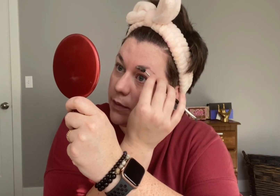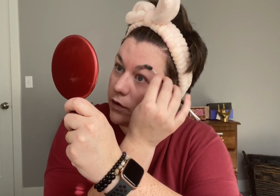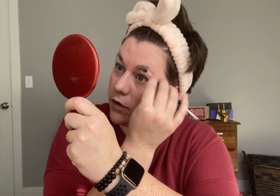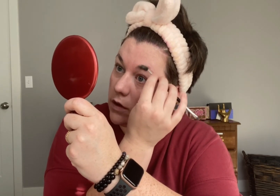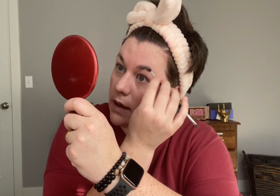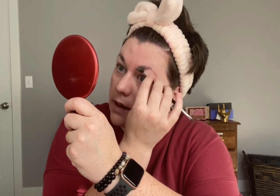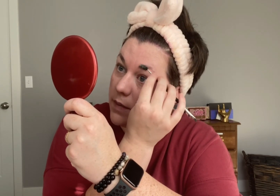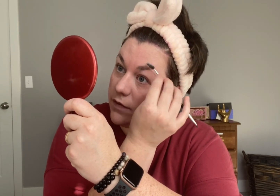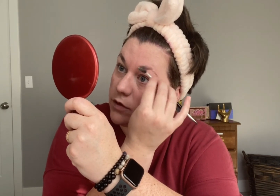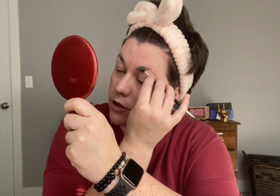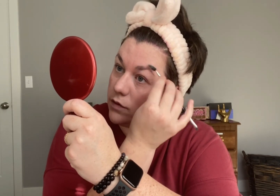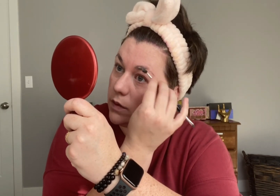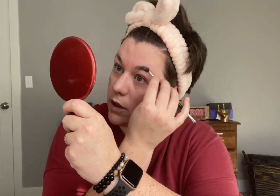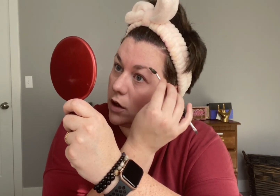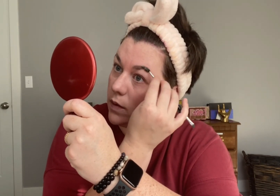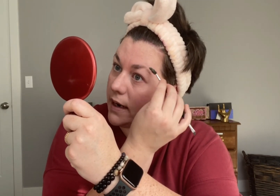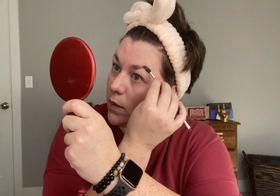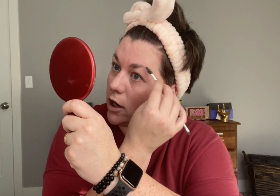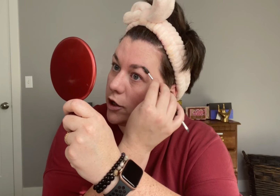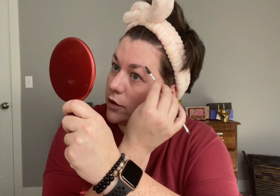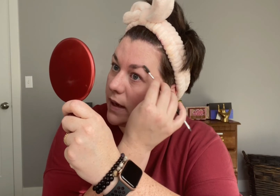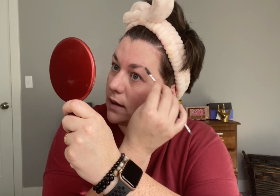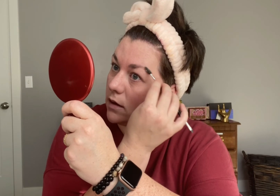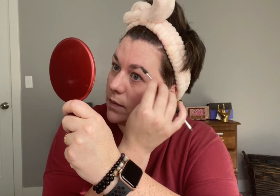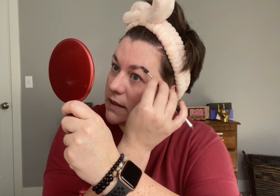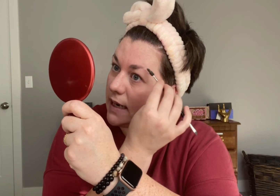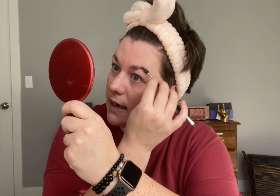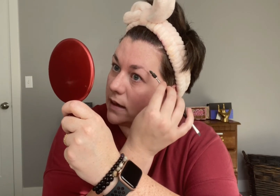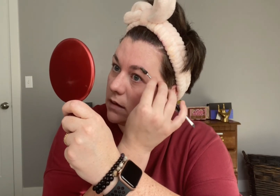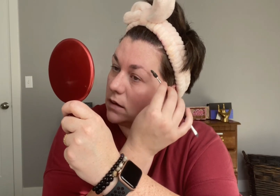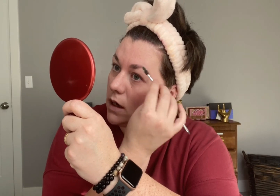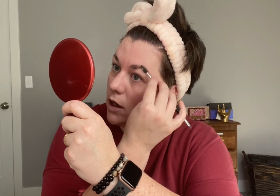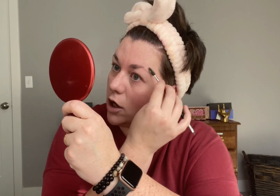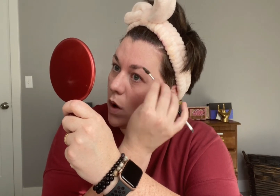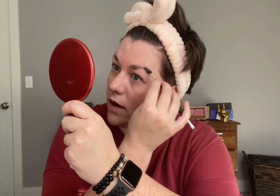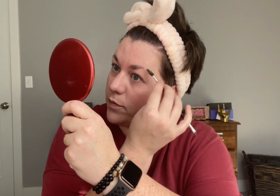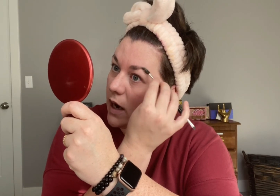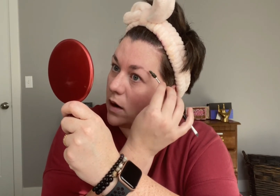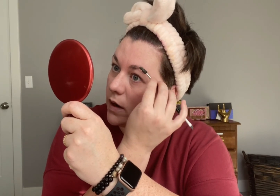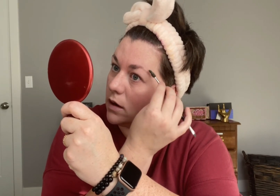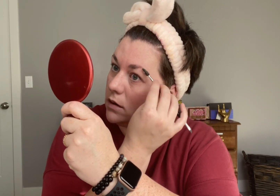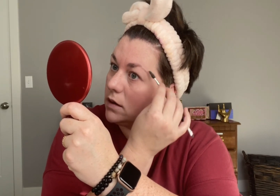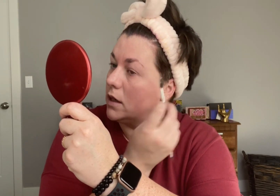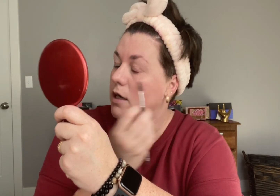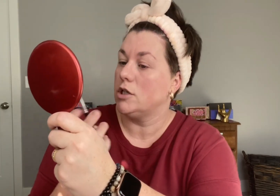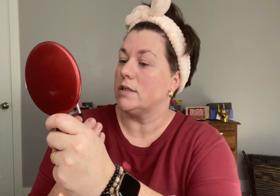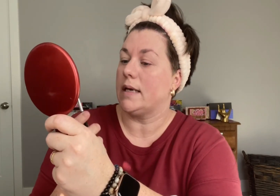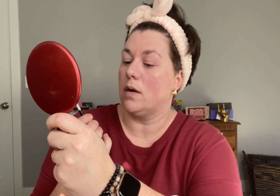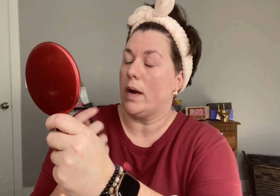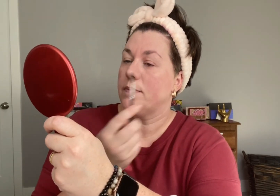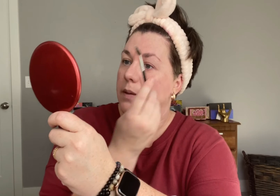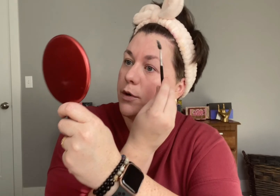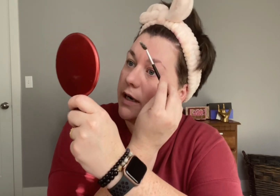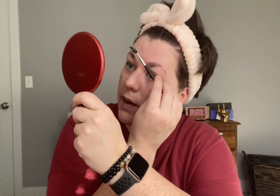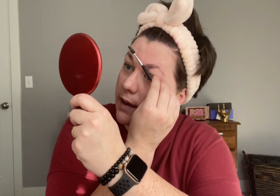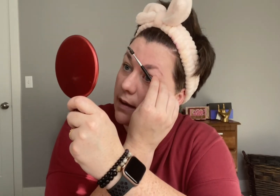really beautiful. But if you do go anywhere, you make a little mistake and go off brow at all, just get it